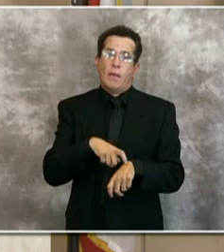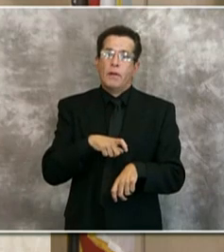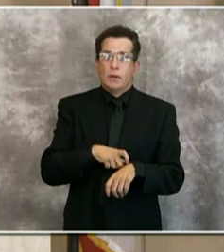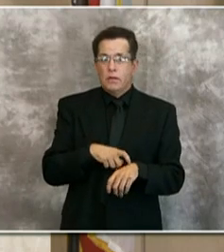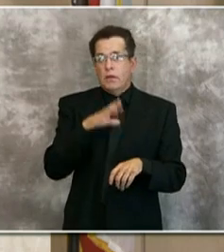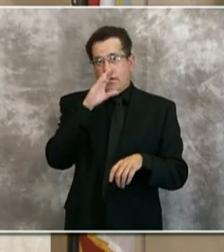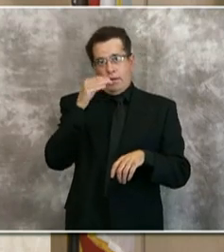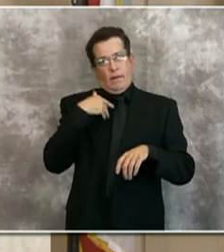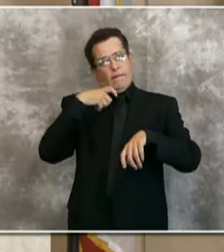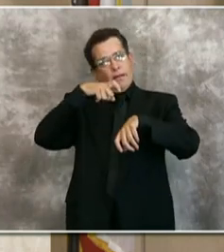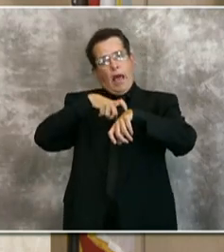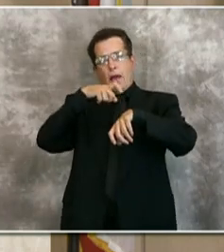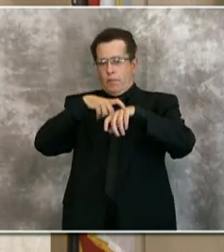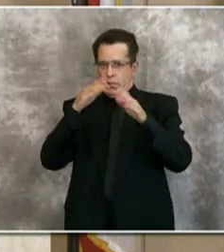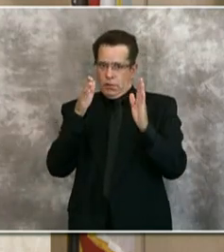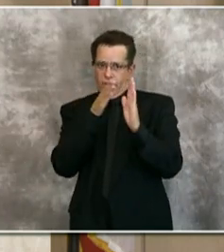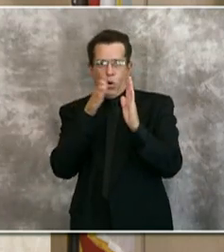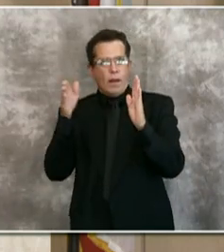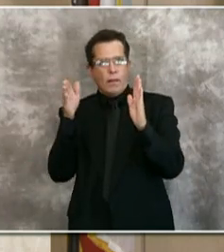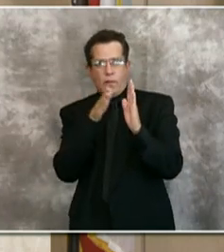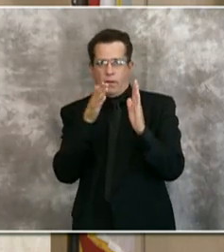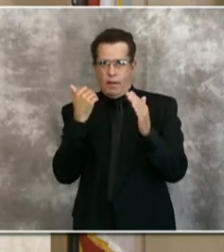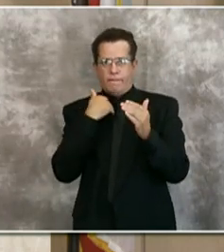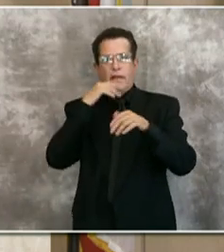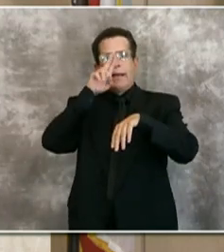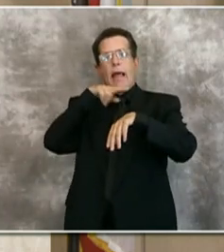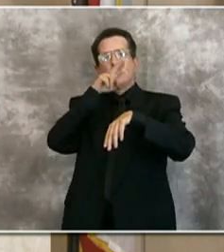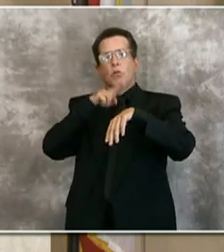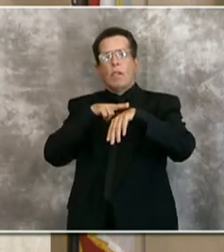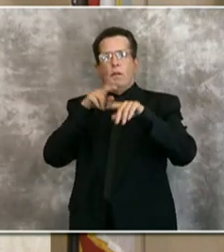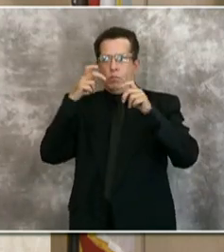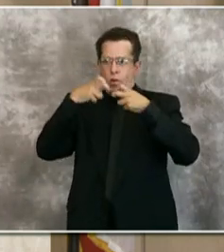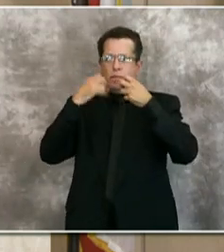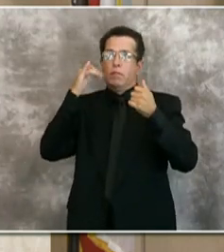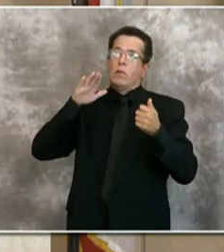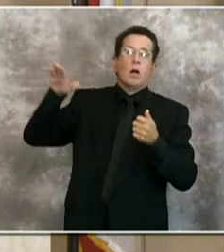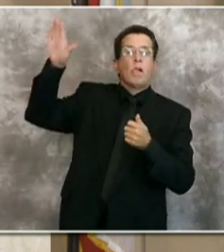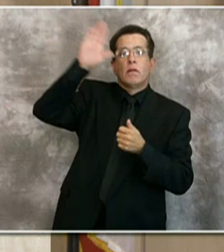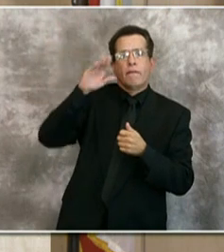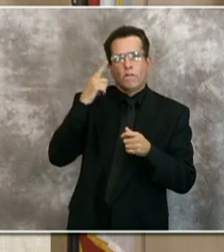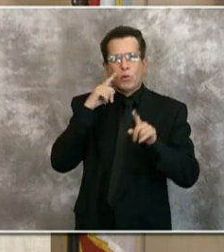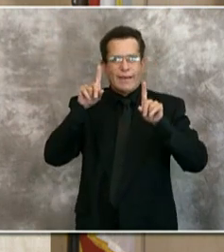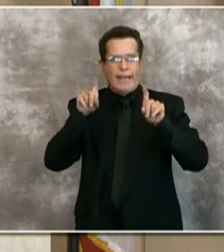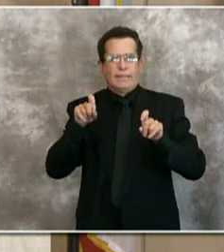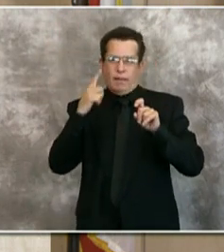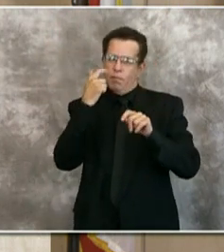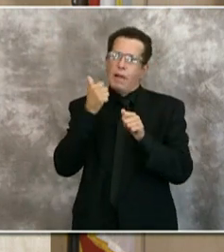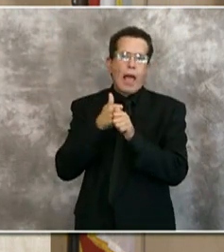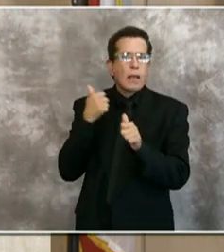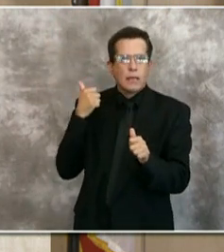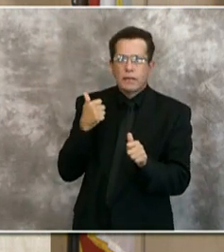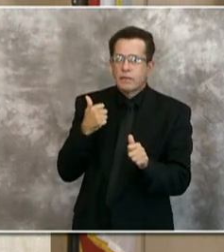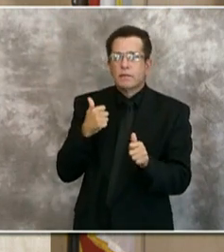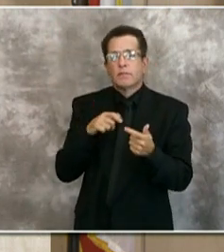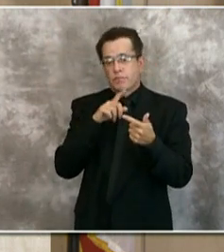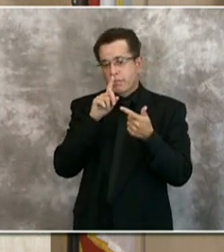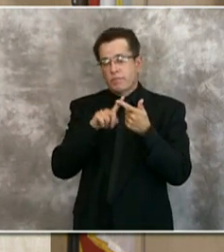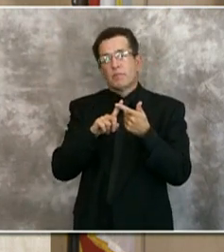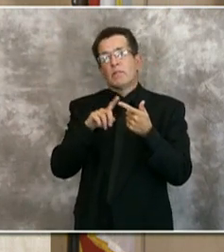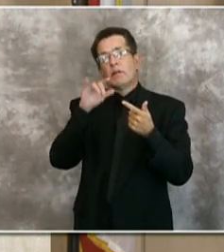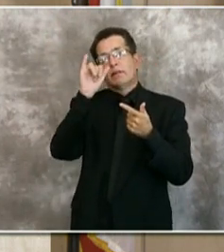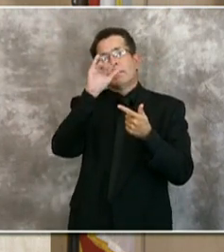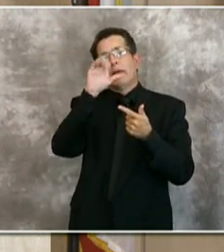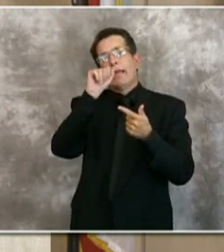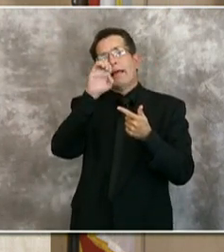time frames for each one of those. There is a national issue with testing. Frankly, there is a national issue with